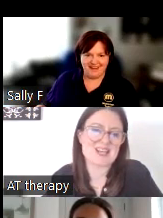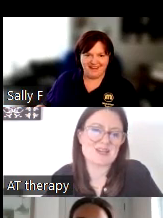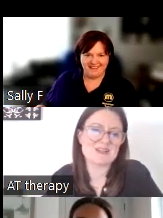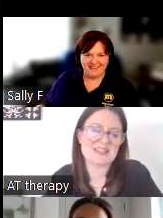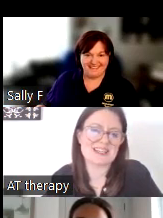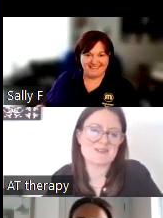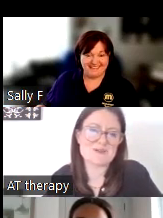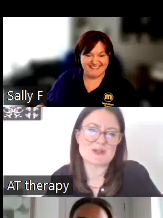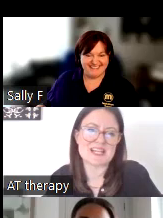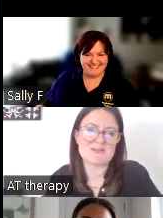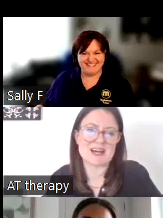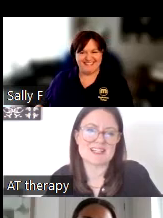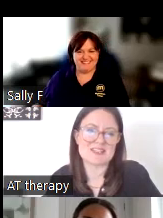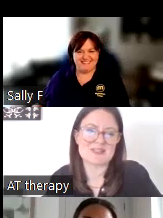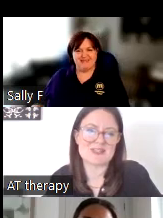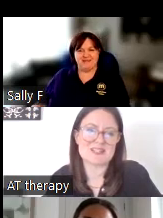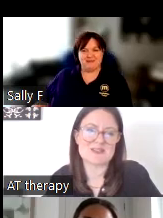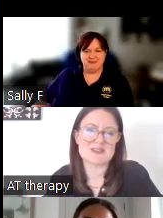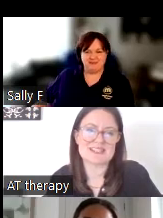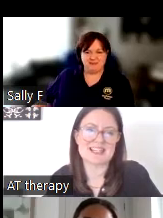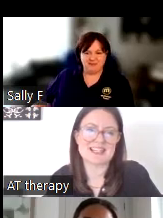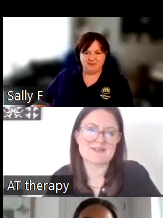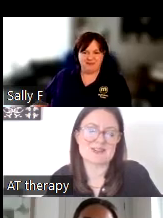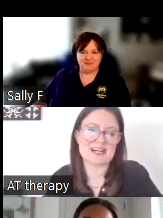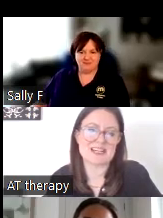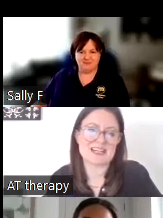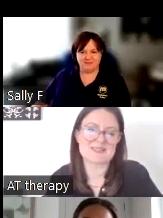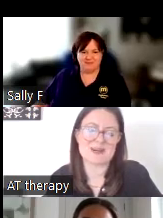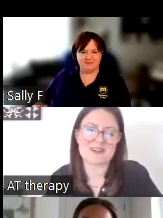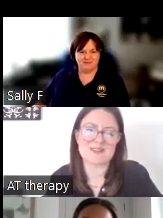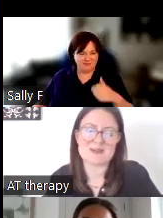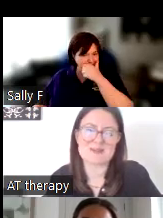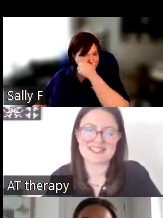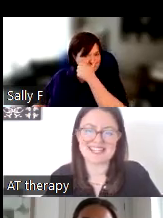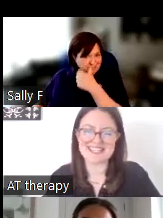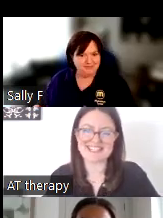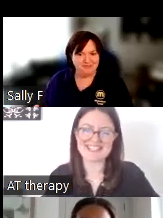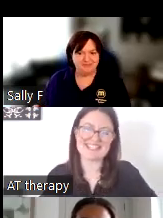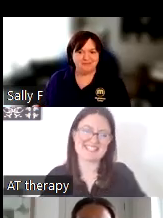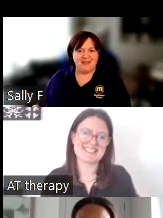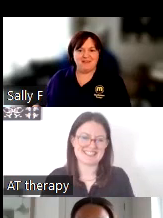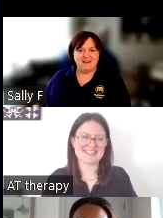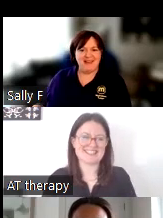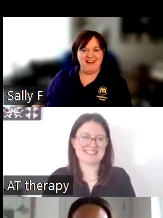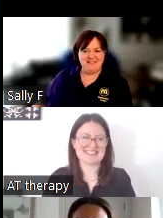And so thank you very much. I will hand over to Sally for our last part of the presentation.